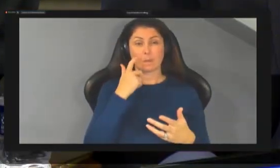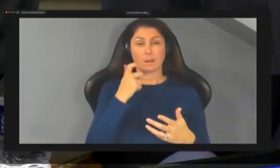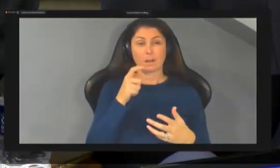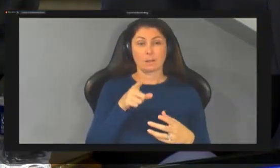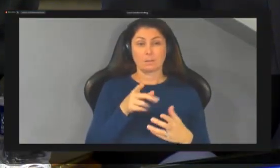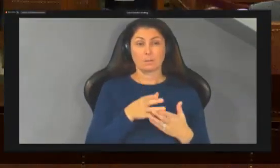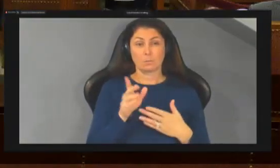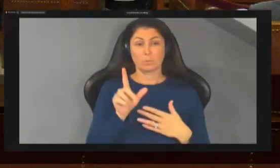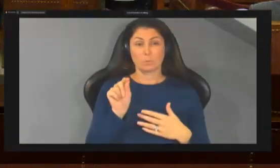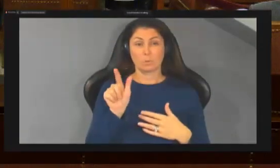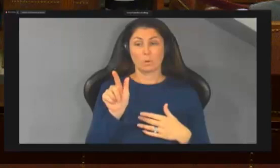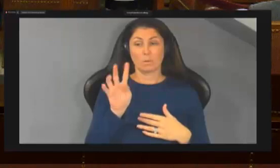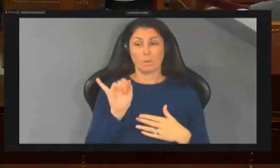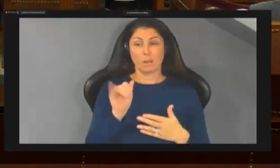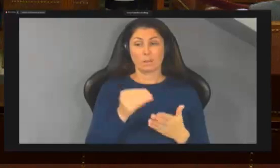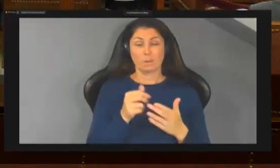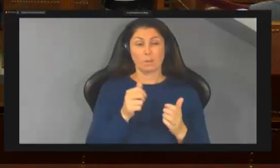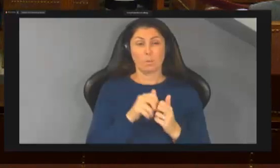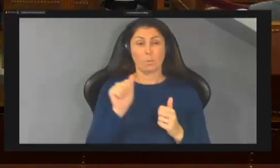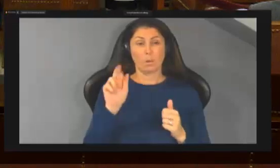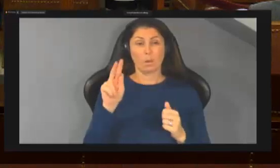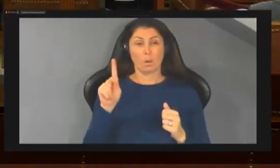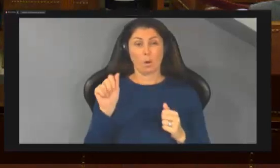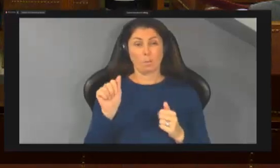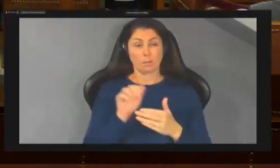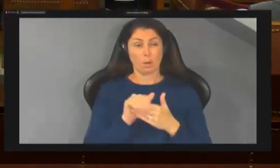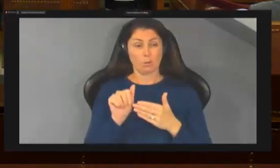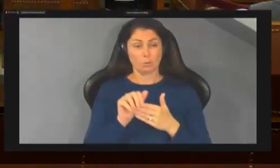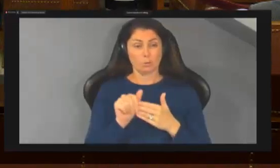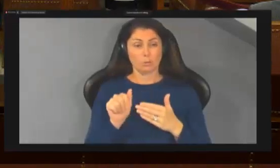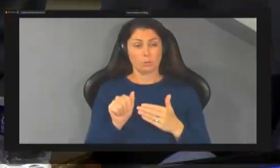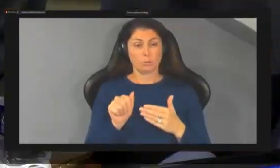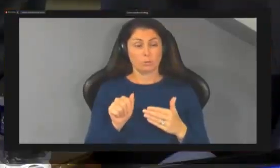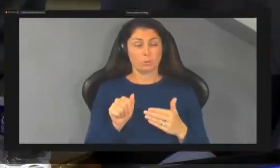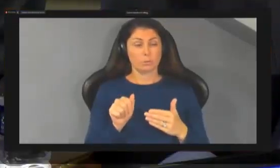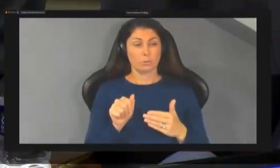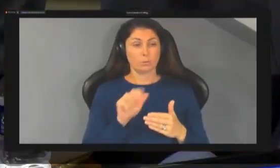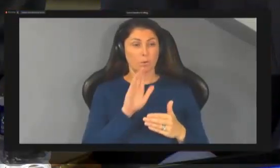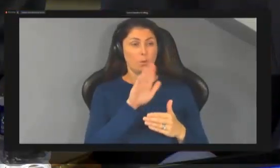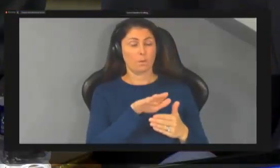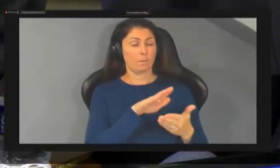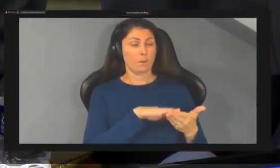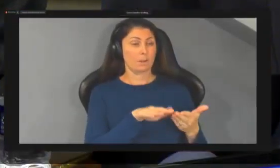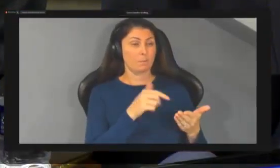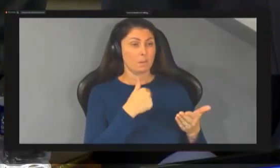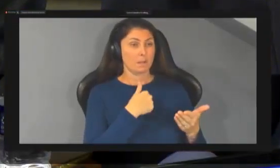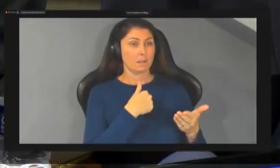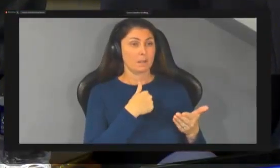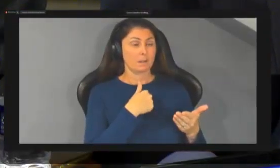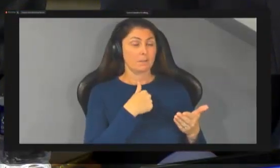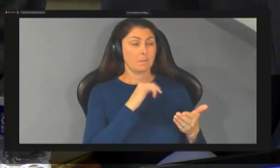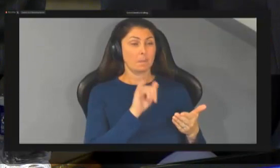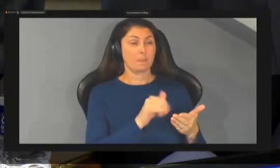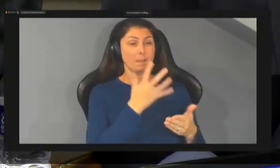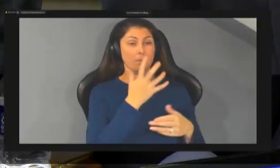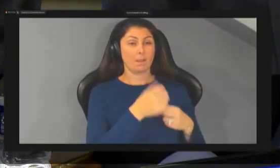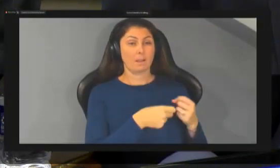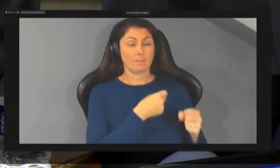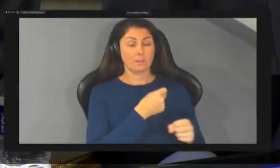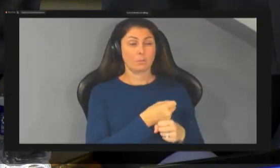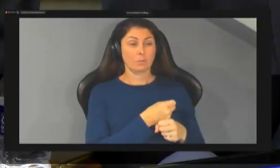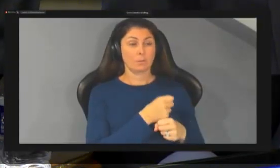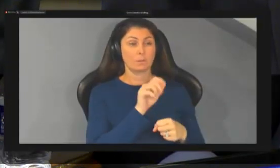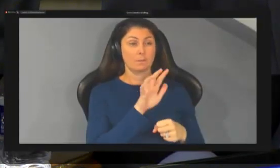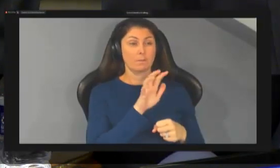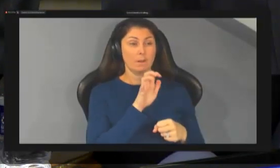2024, it's funded with ARPA dollars. Okay. And forgive me, then the 5-year at